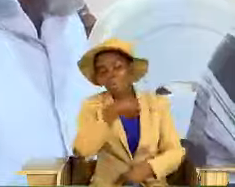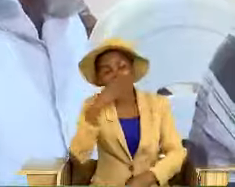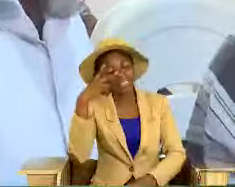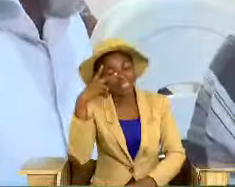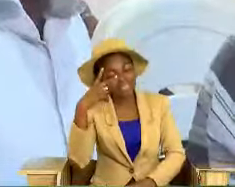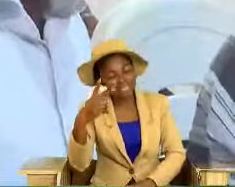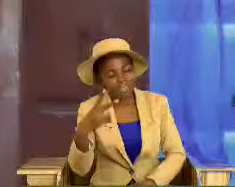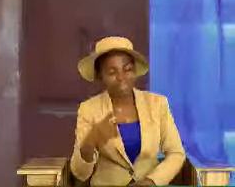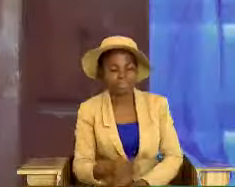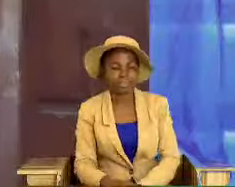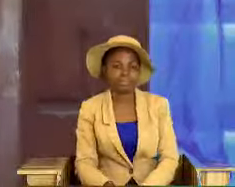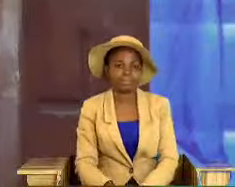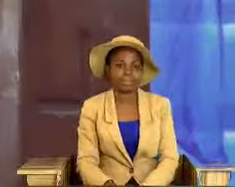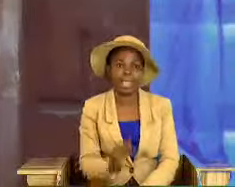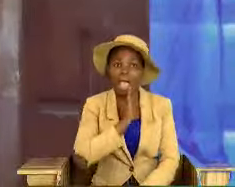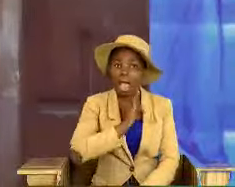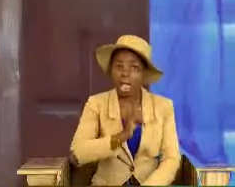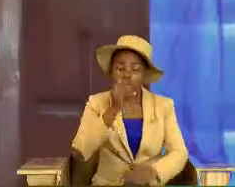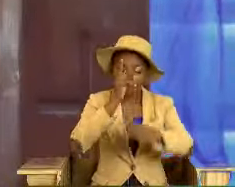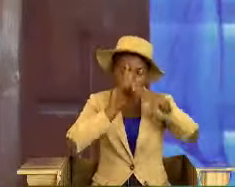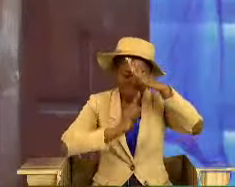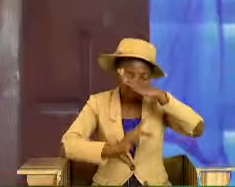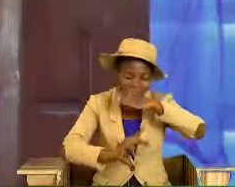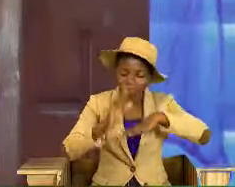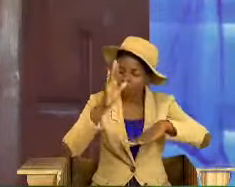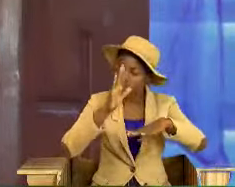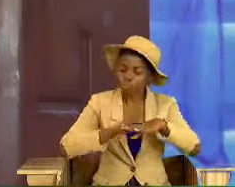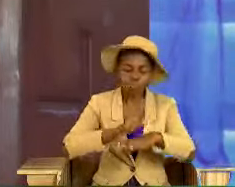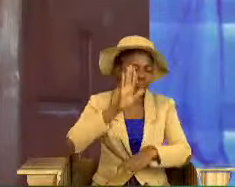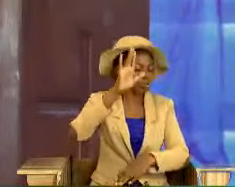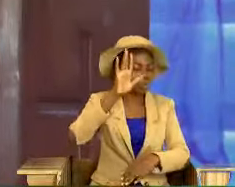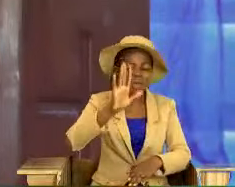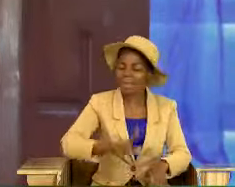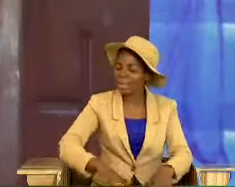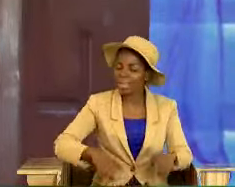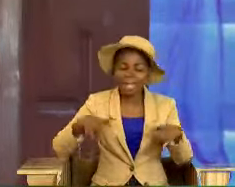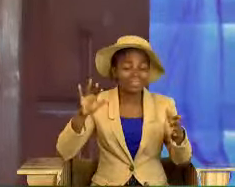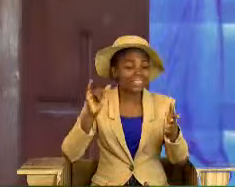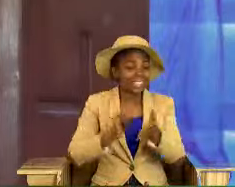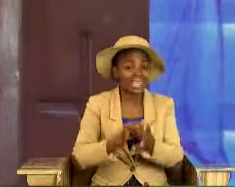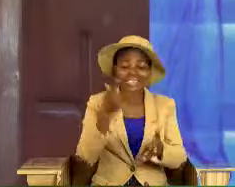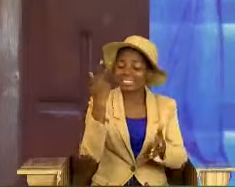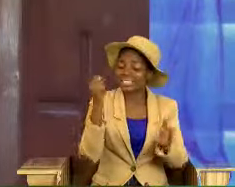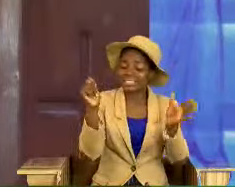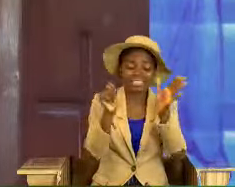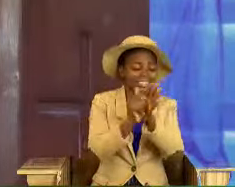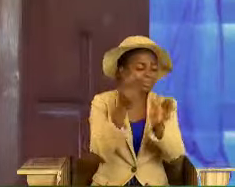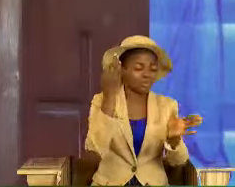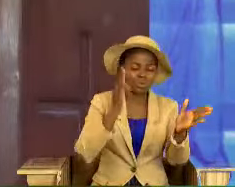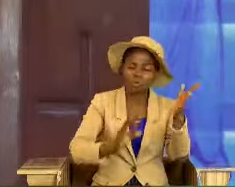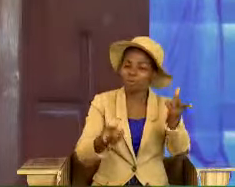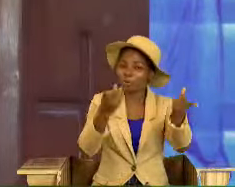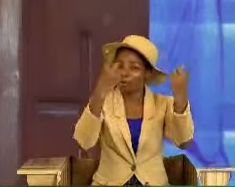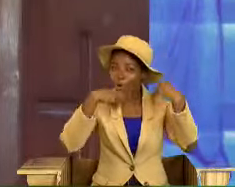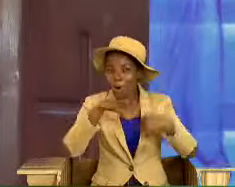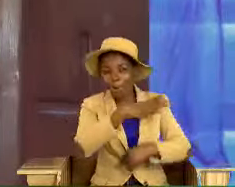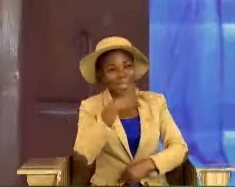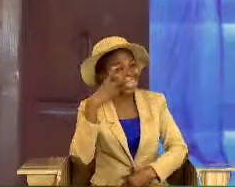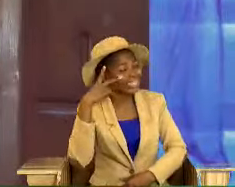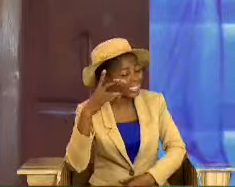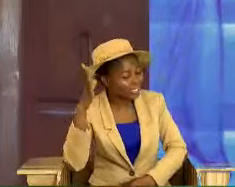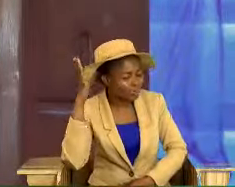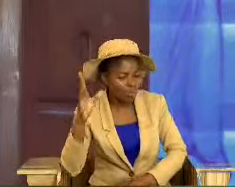I prophesy unto your life that the testimony of come and S we